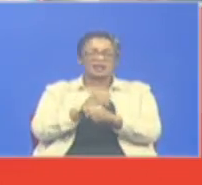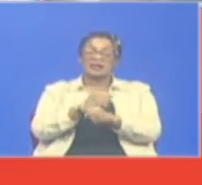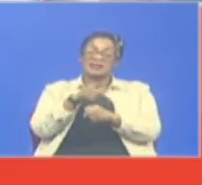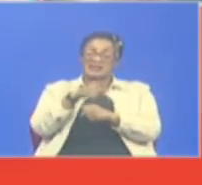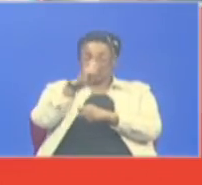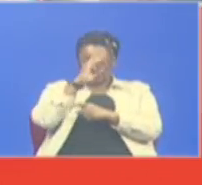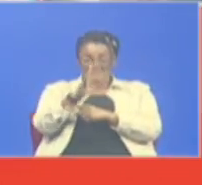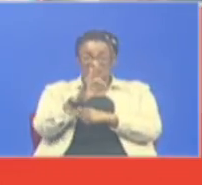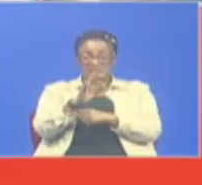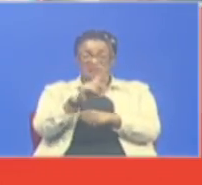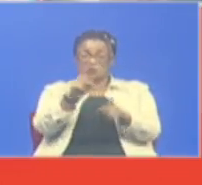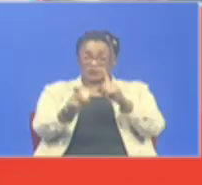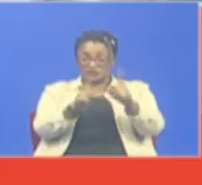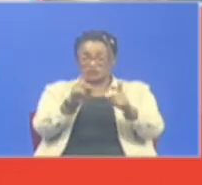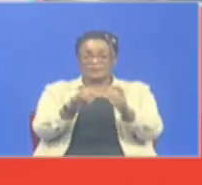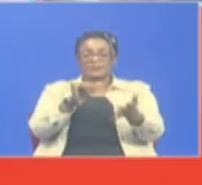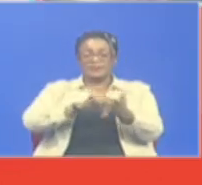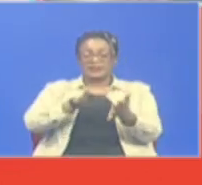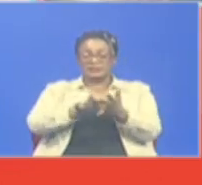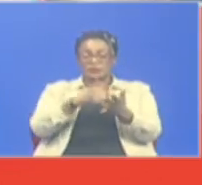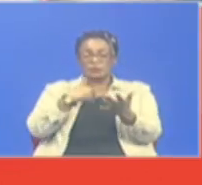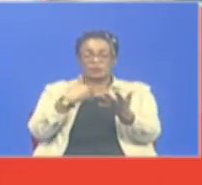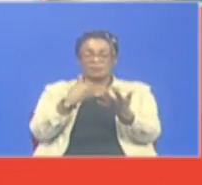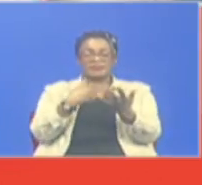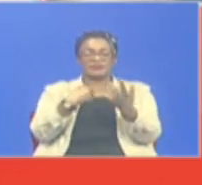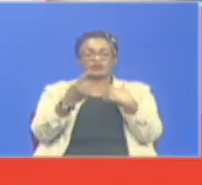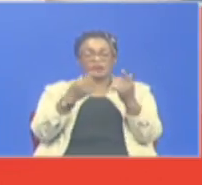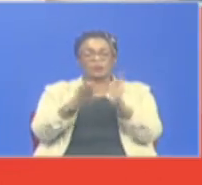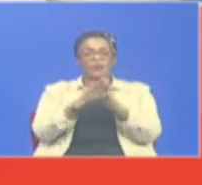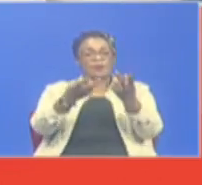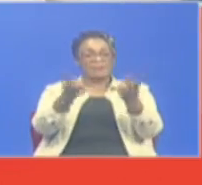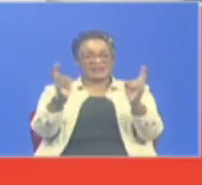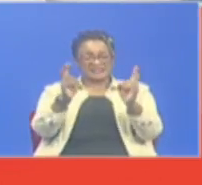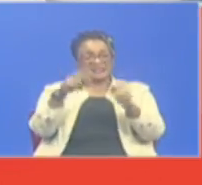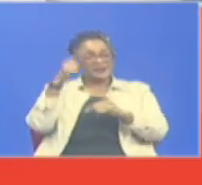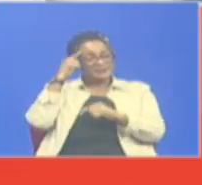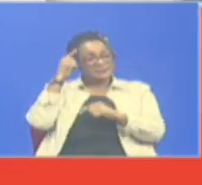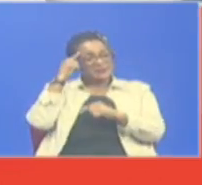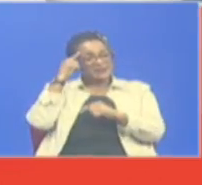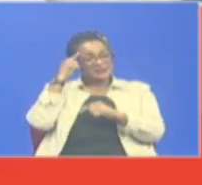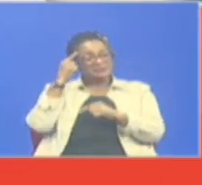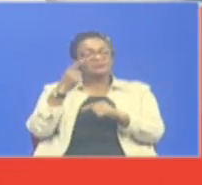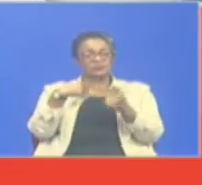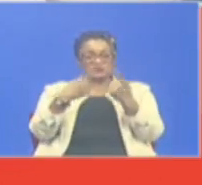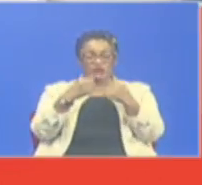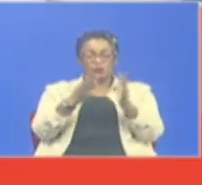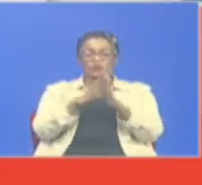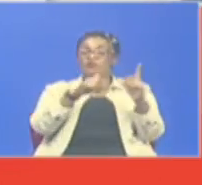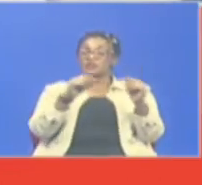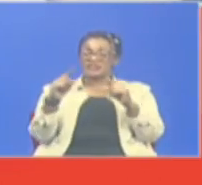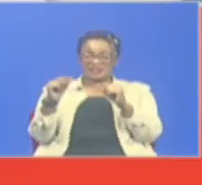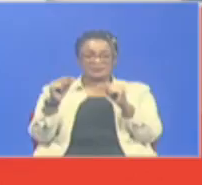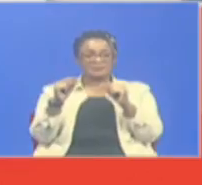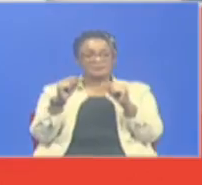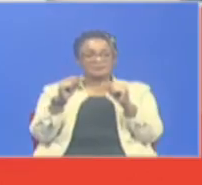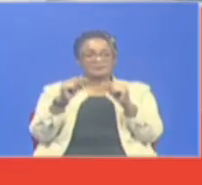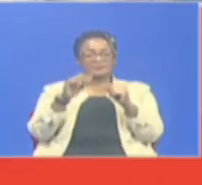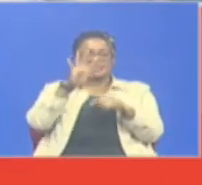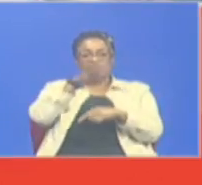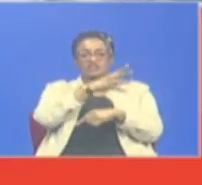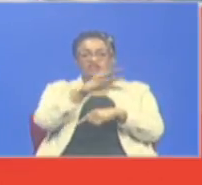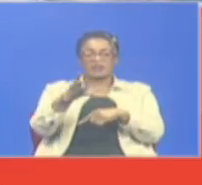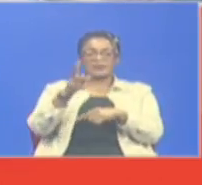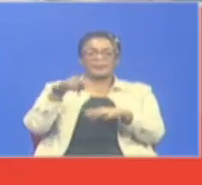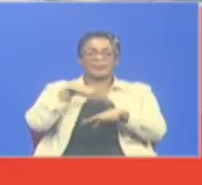also will be broaching with our panelists as well. Remember to drive a show with me. Hit me on Twitter. Hashtag is